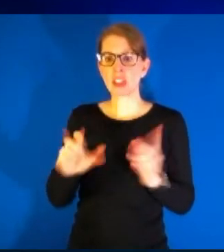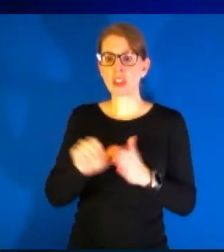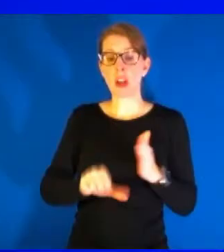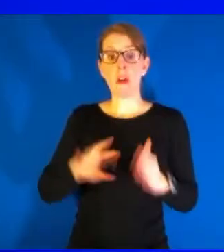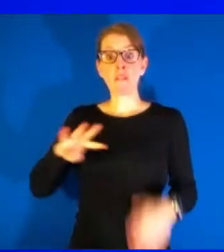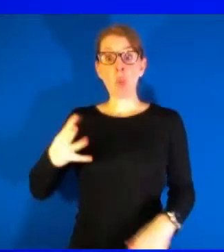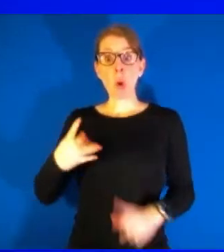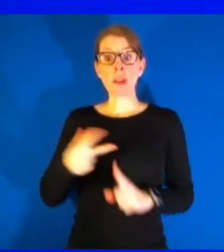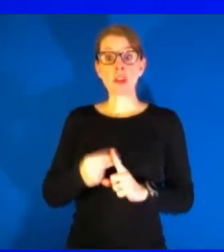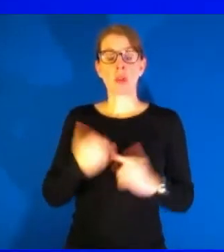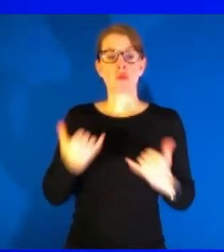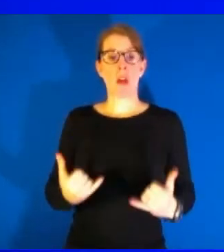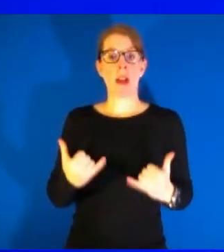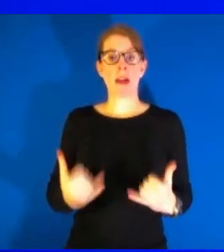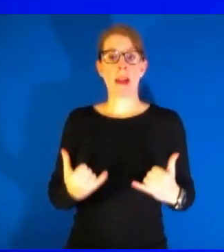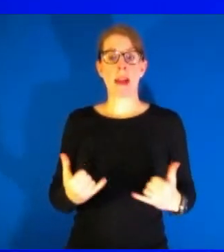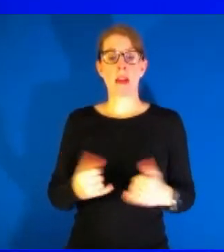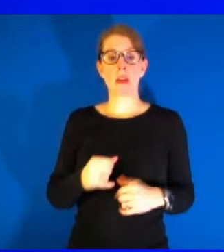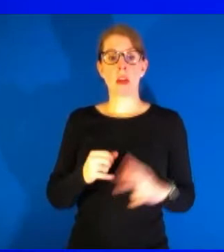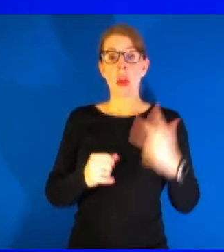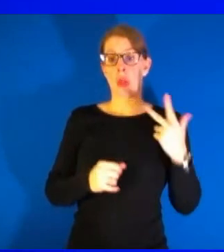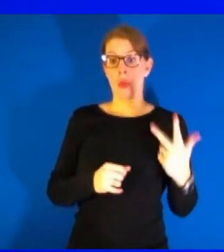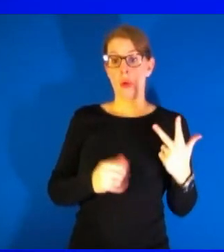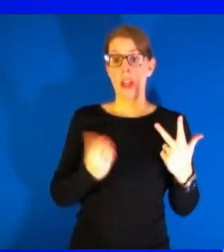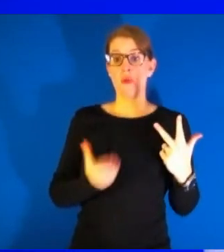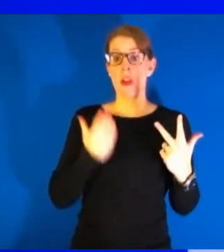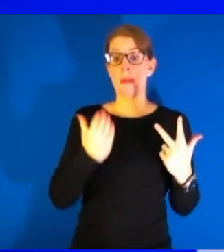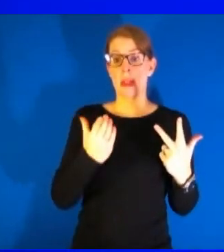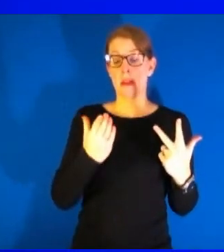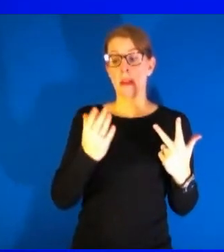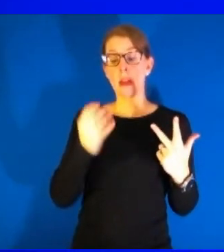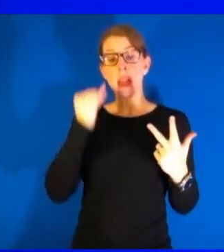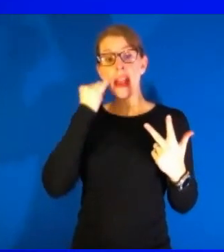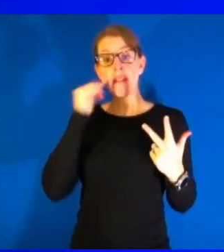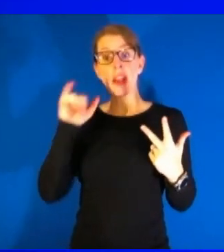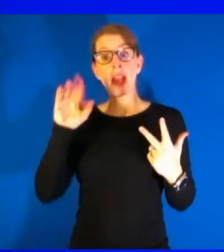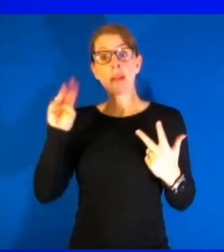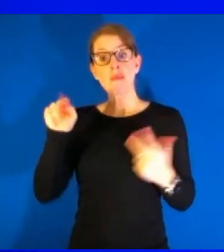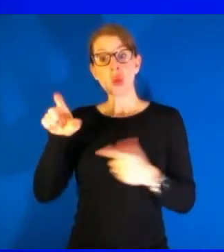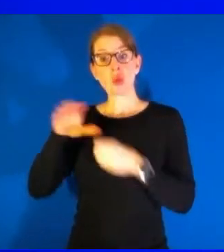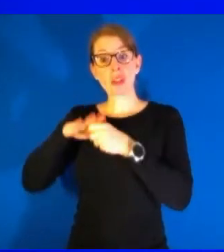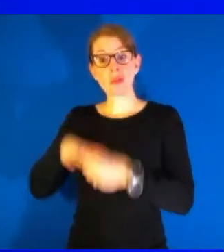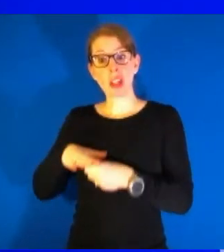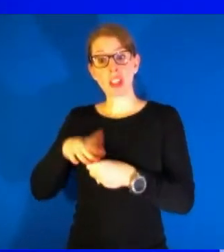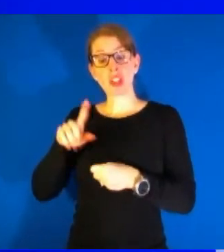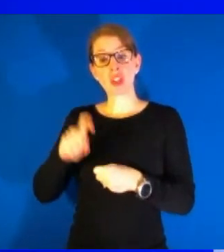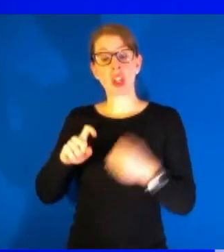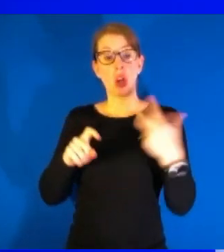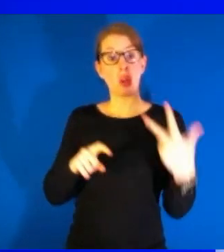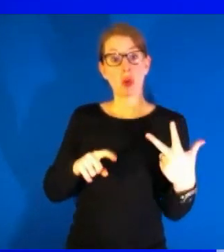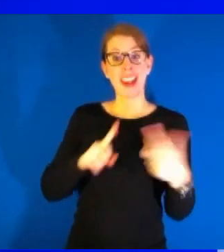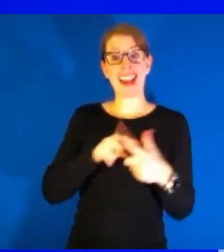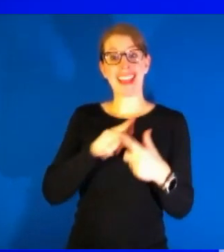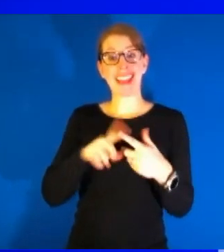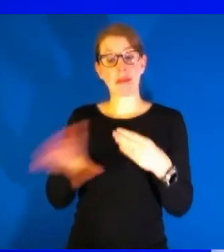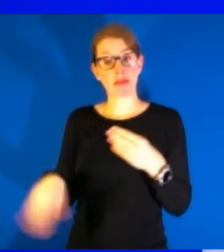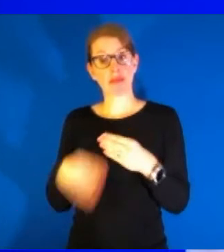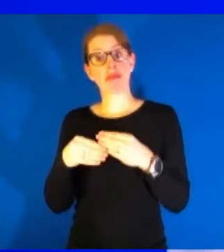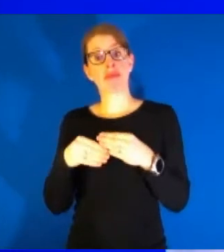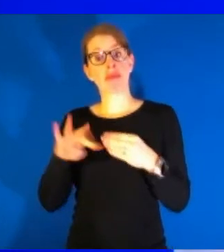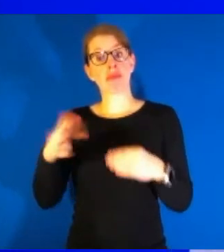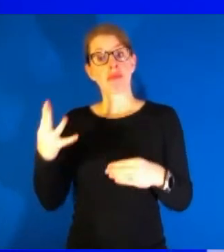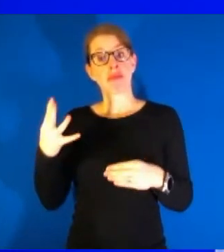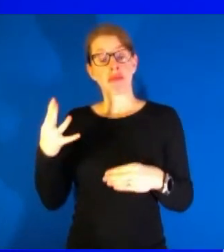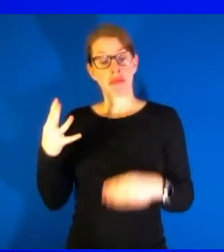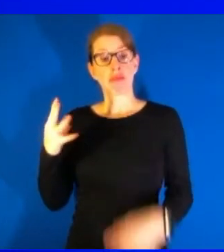right now, only 3 have been recommended. Unless you're immune suppressed, then you should get those 3 and then that